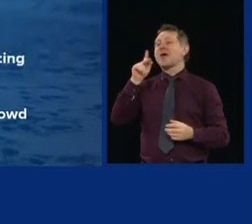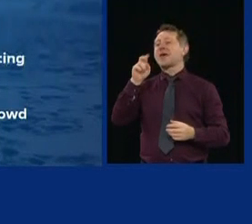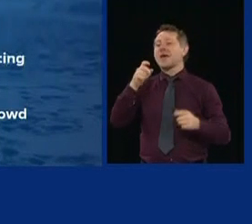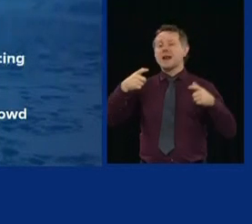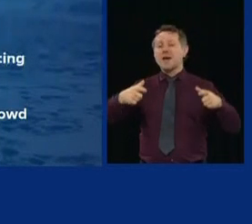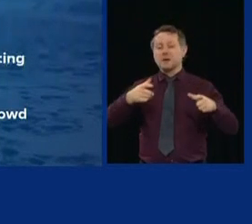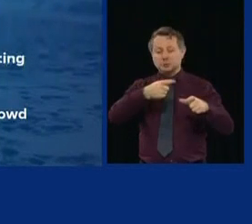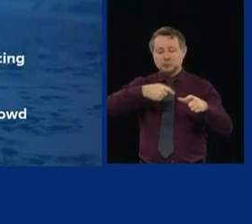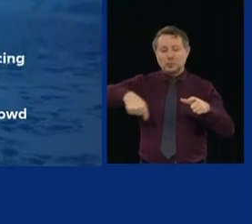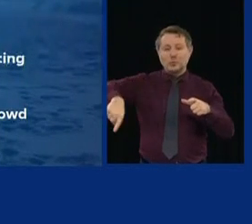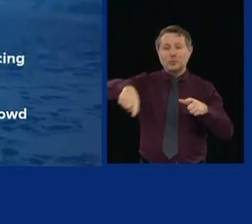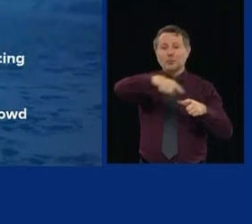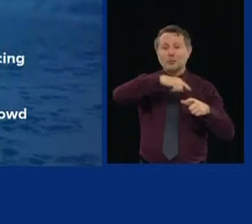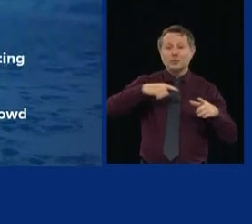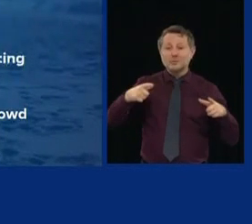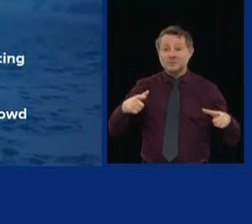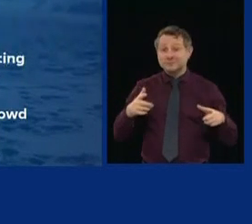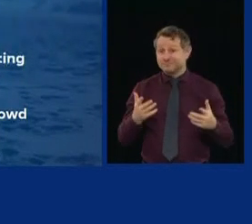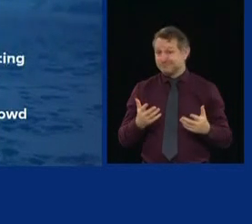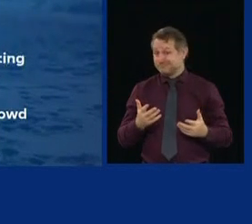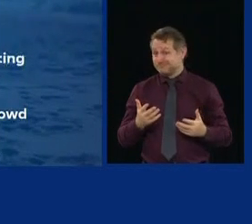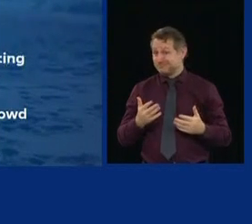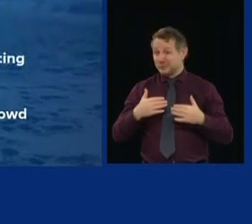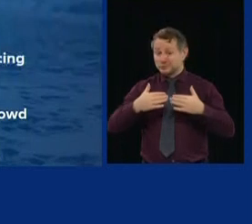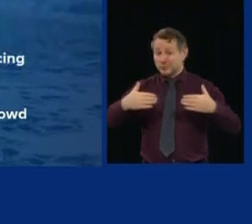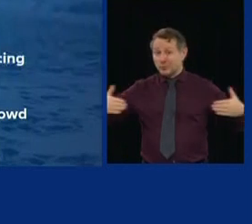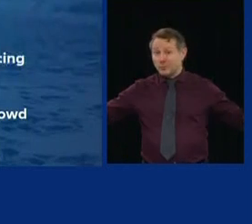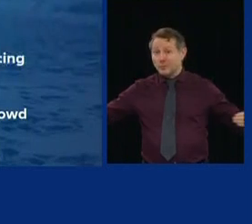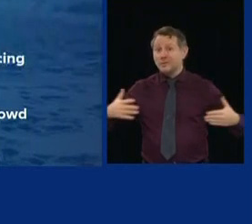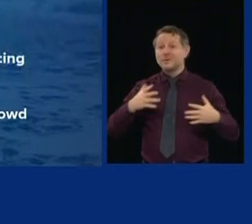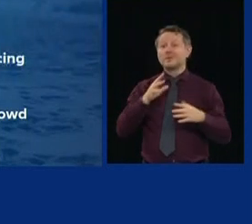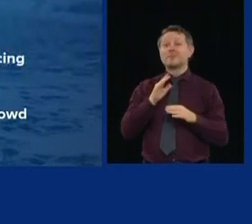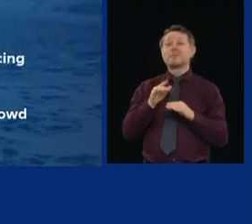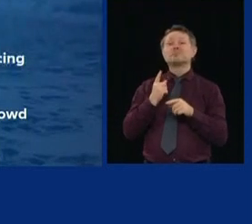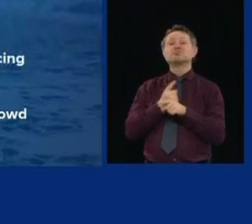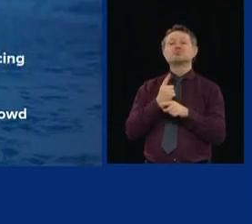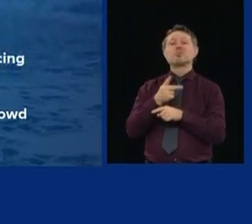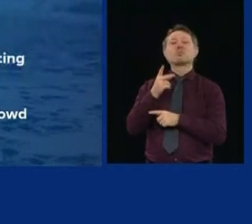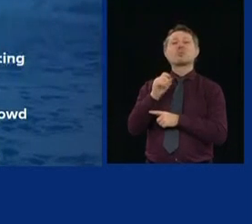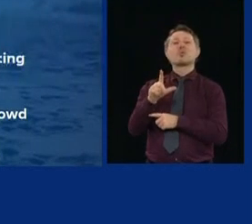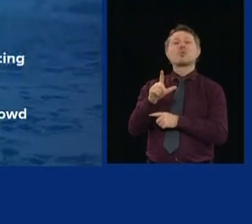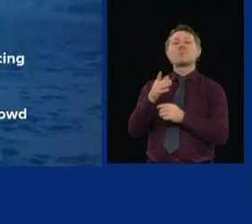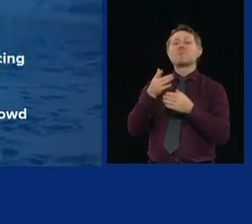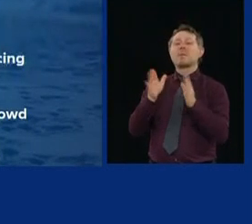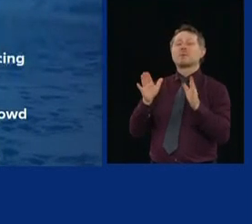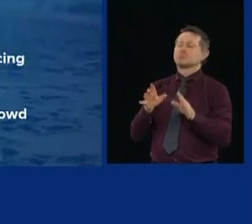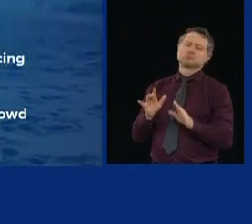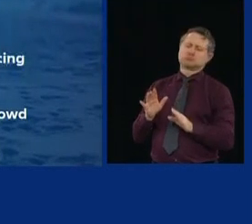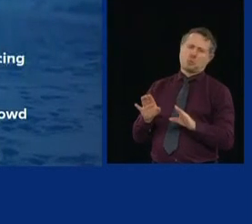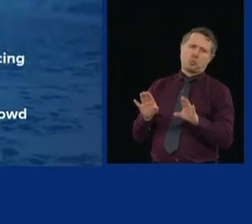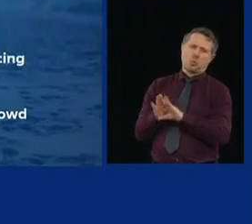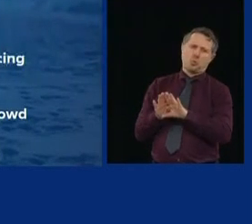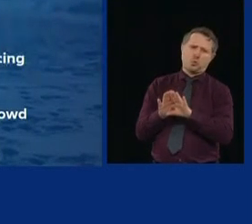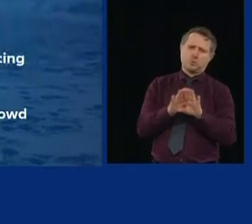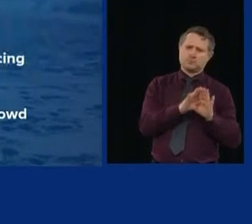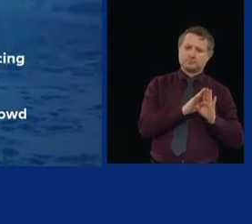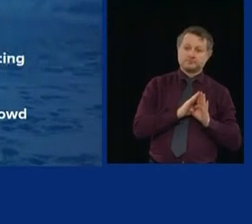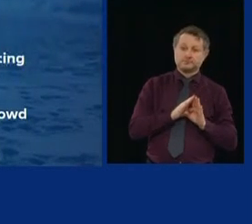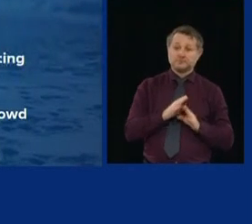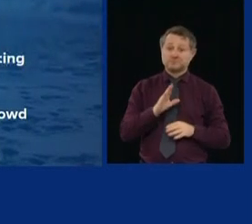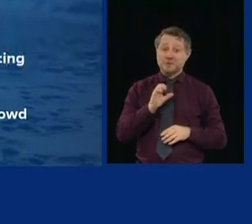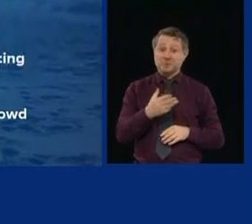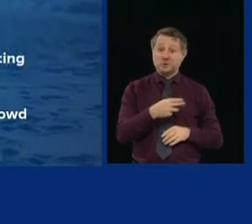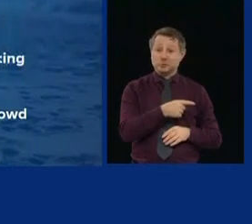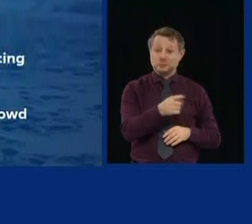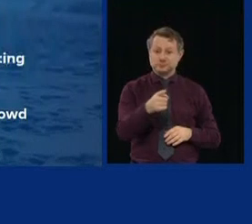closed. But no more than 50% capacity, and that'll be done at parking